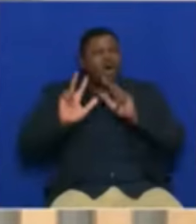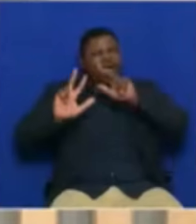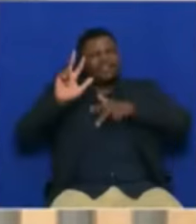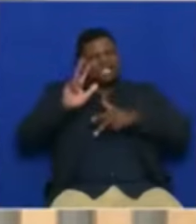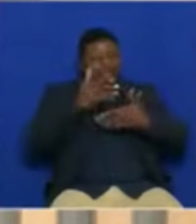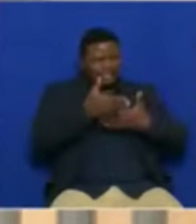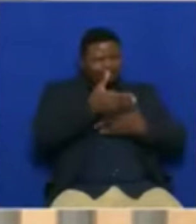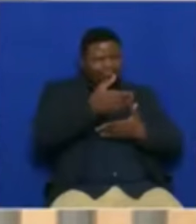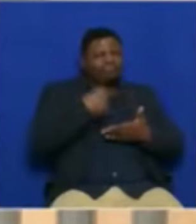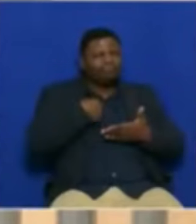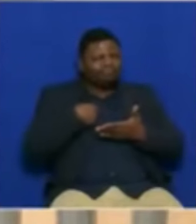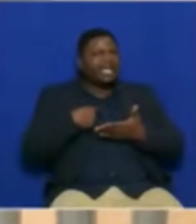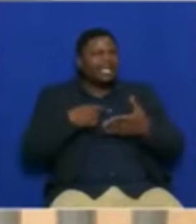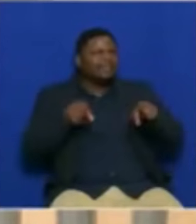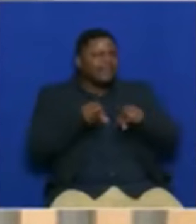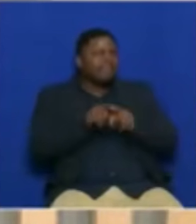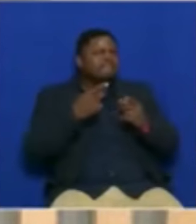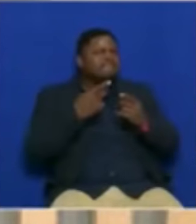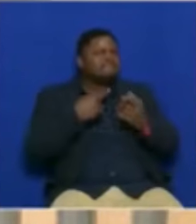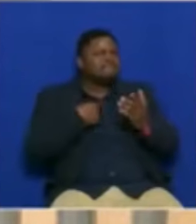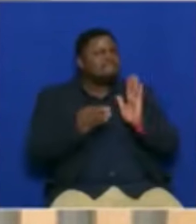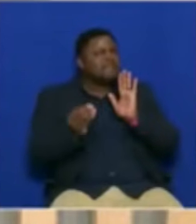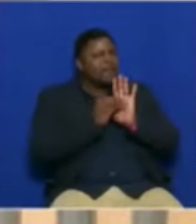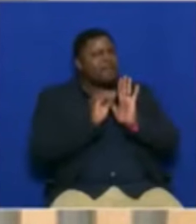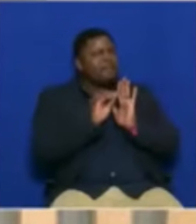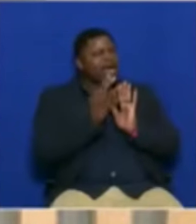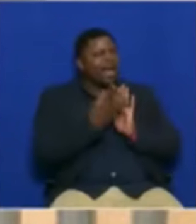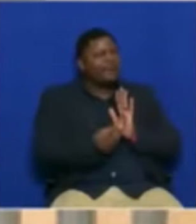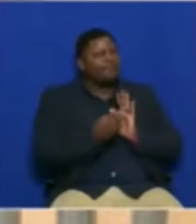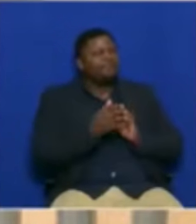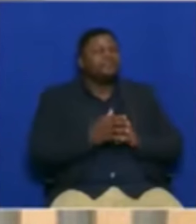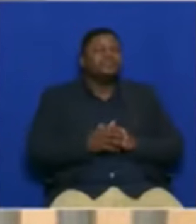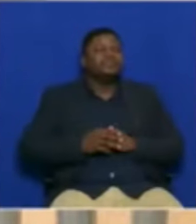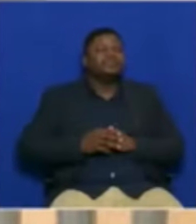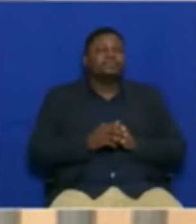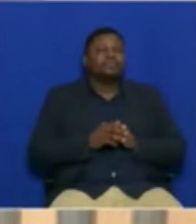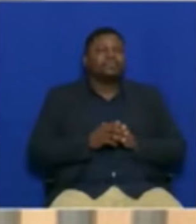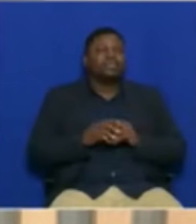That letter seemed to suggest that before you come into the